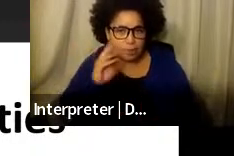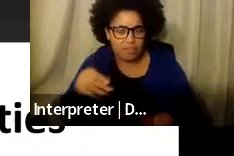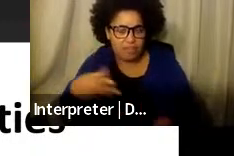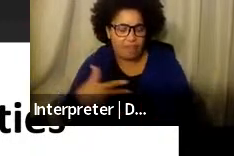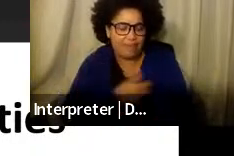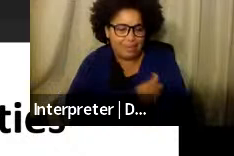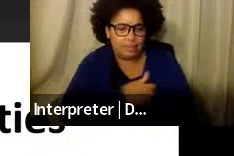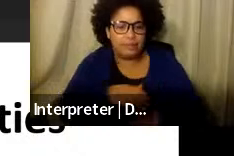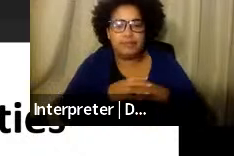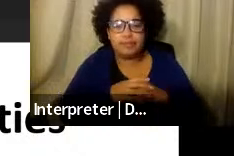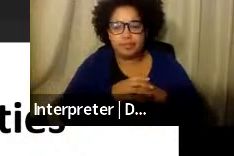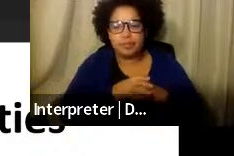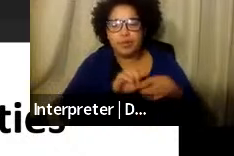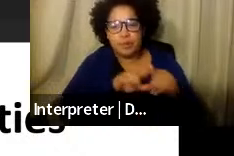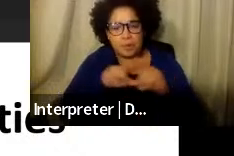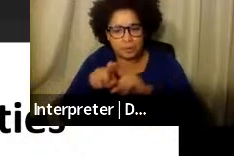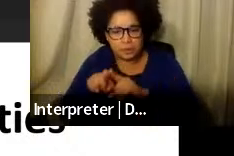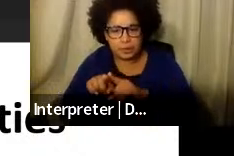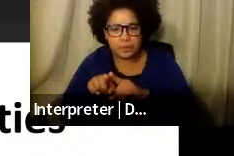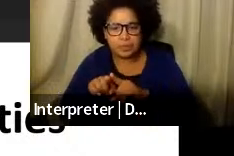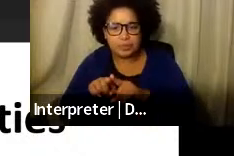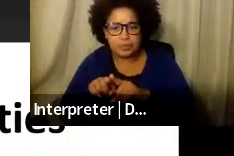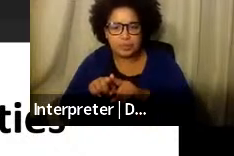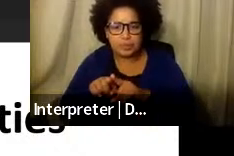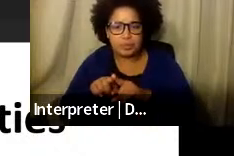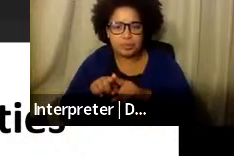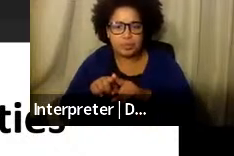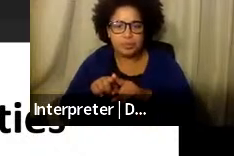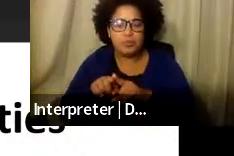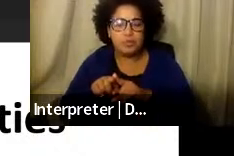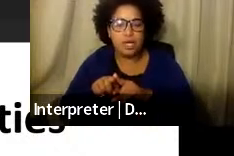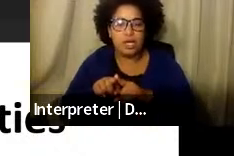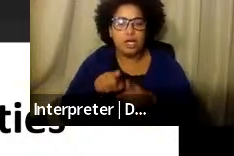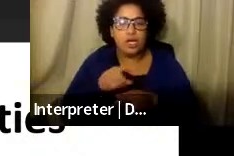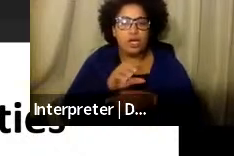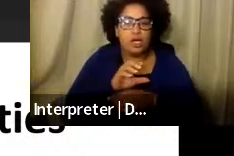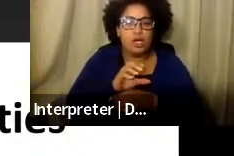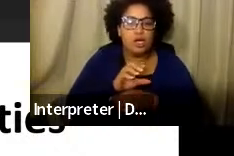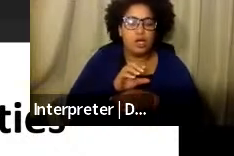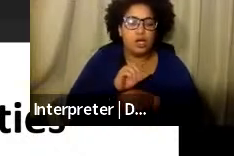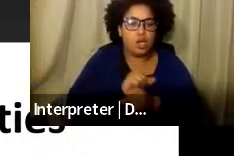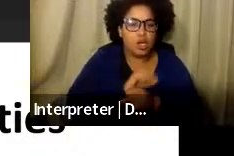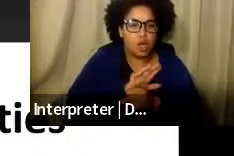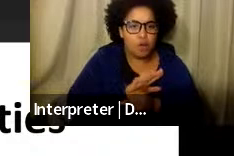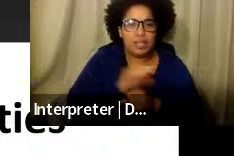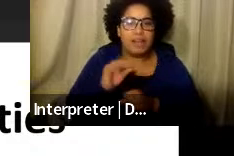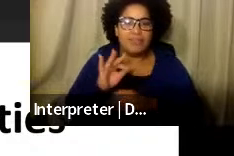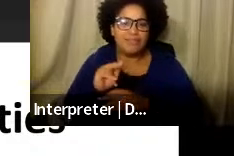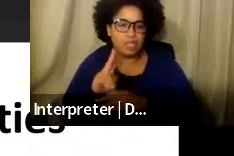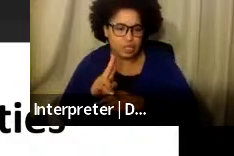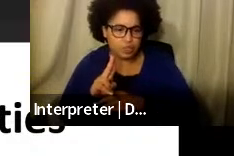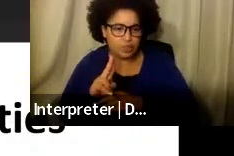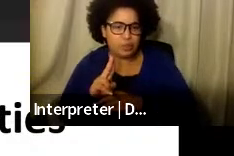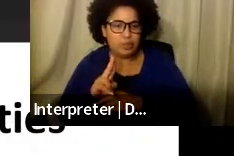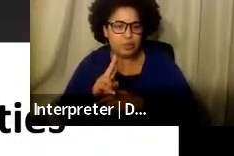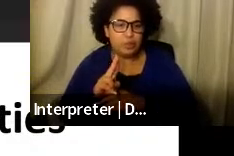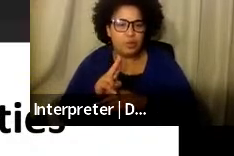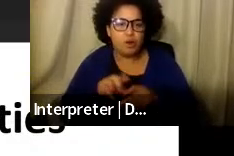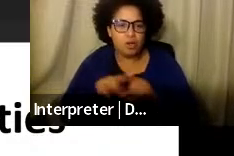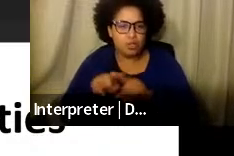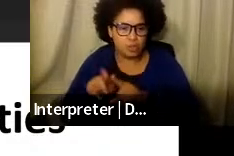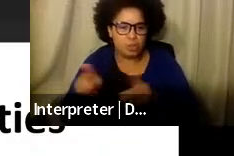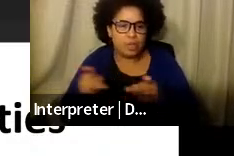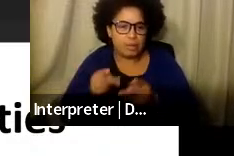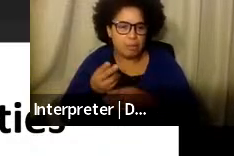we are also co-locating COVID and flu and continuing our school-based vaccination clinics through December. So those are some of